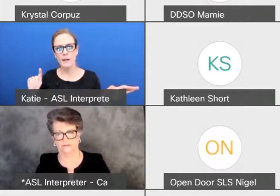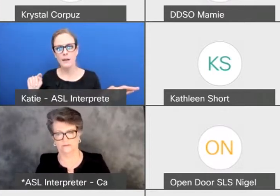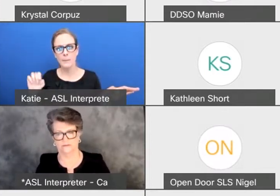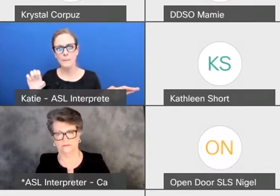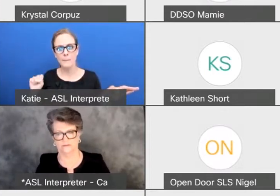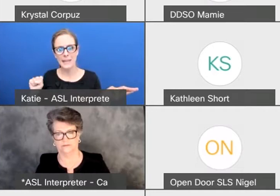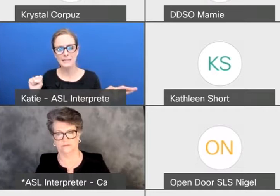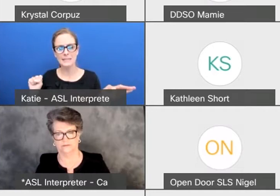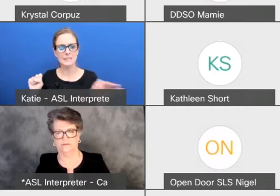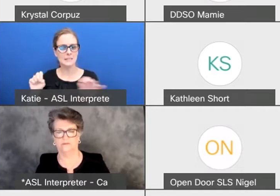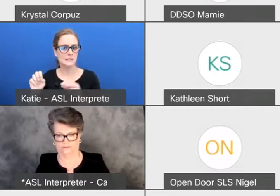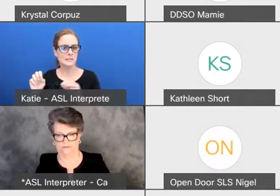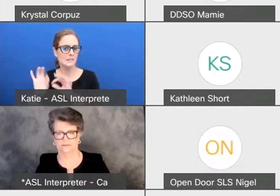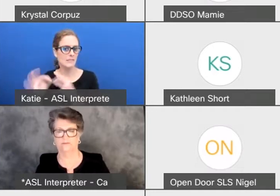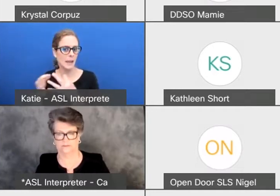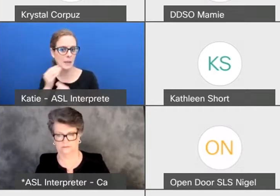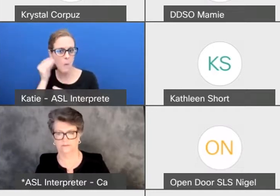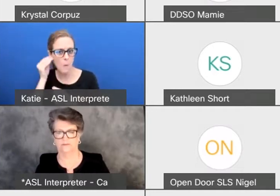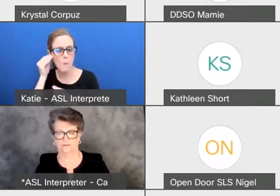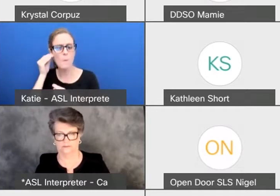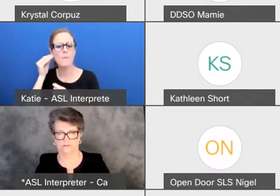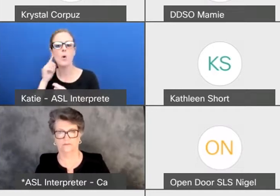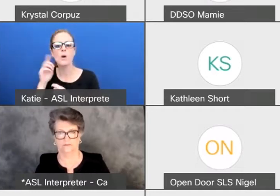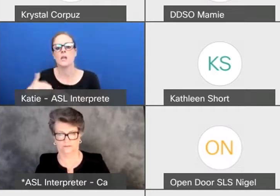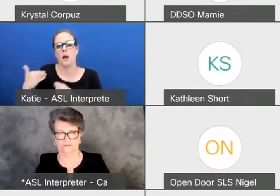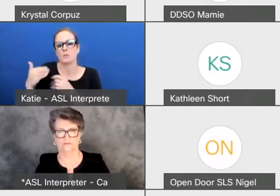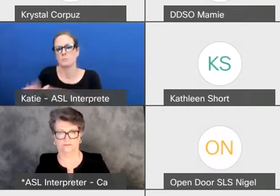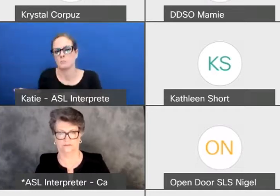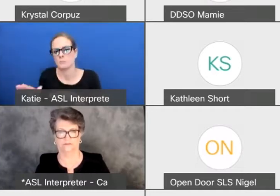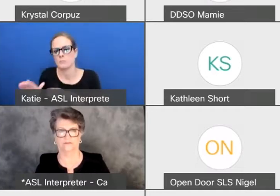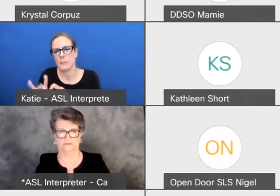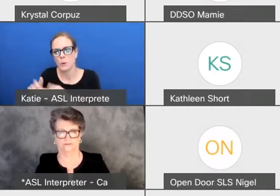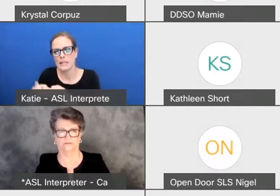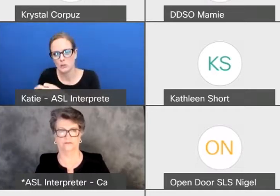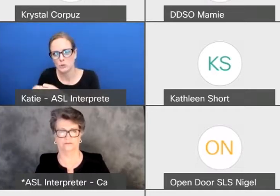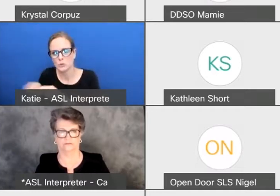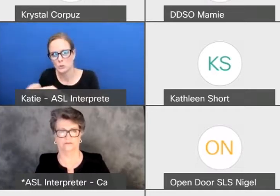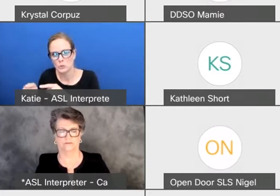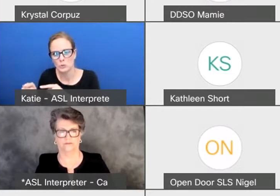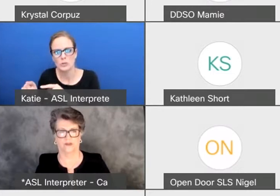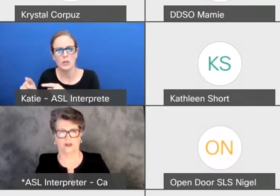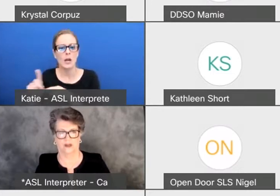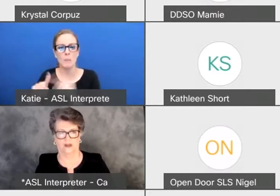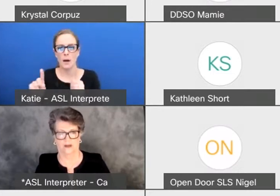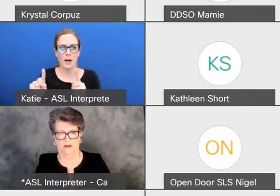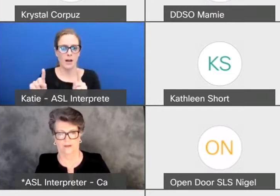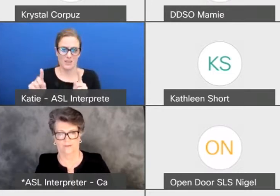issues for our clients that are younger, but we have had a dearth. We have not